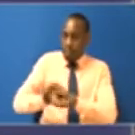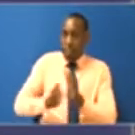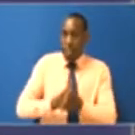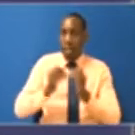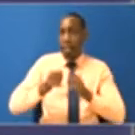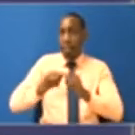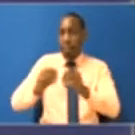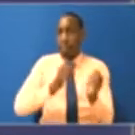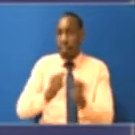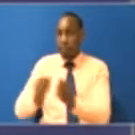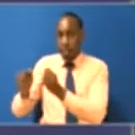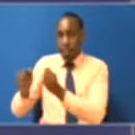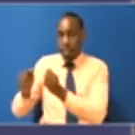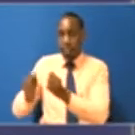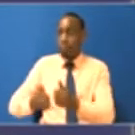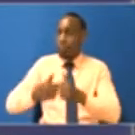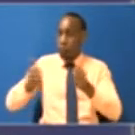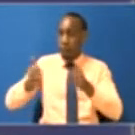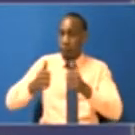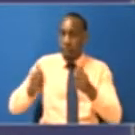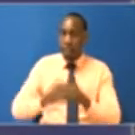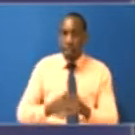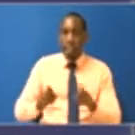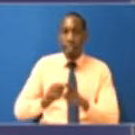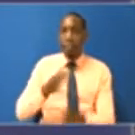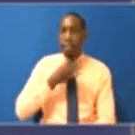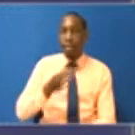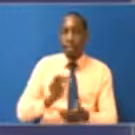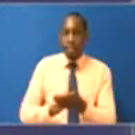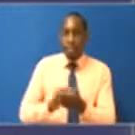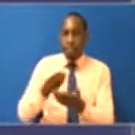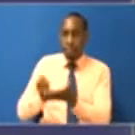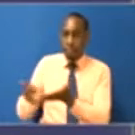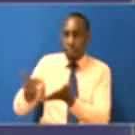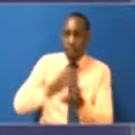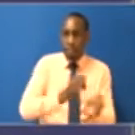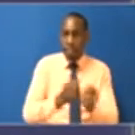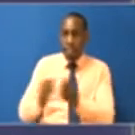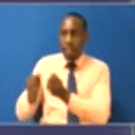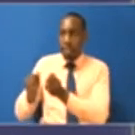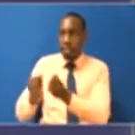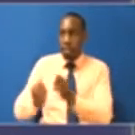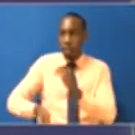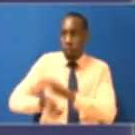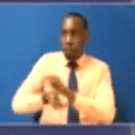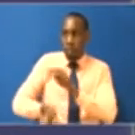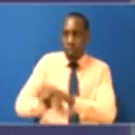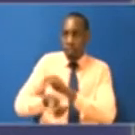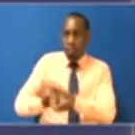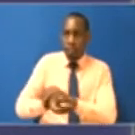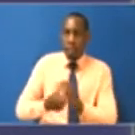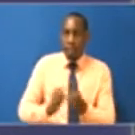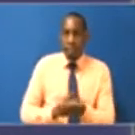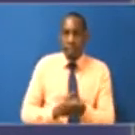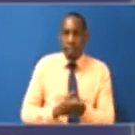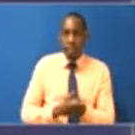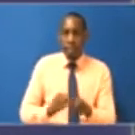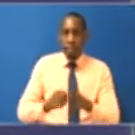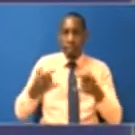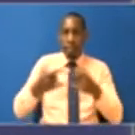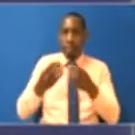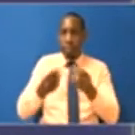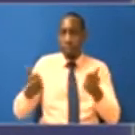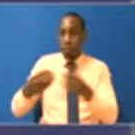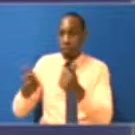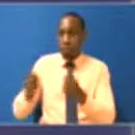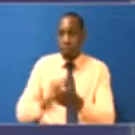implementation strategies pretty well i liked his revenue strategy breaking down the streams sealing the loopholes